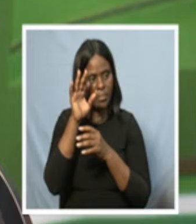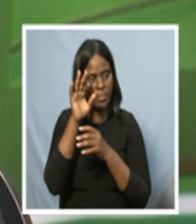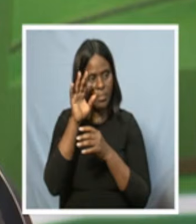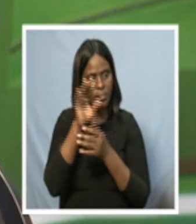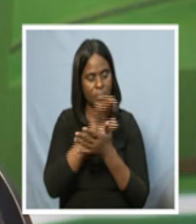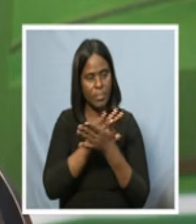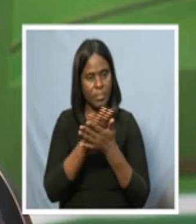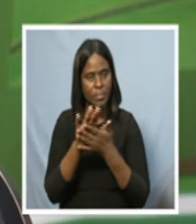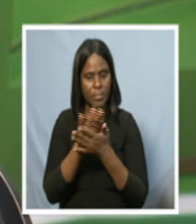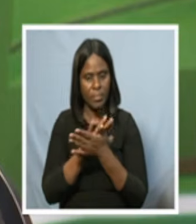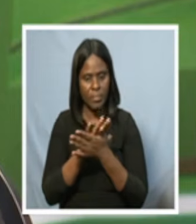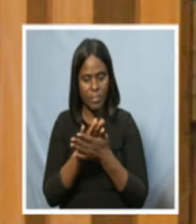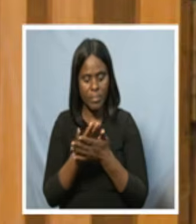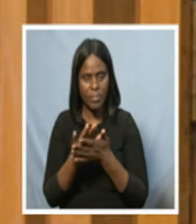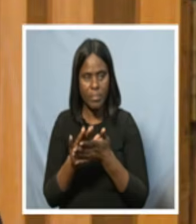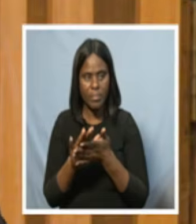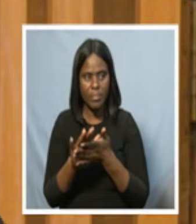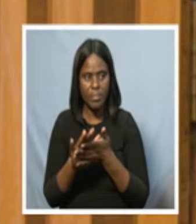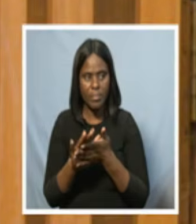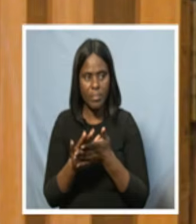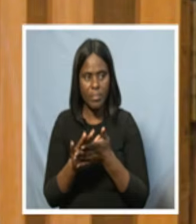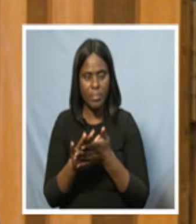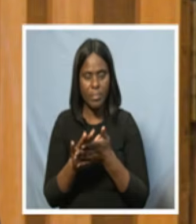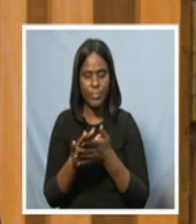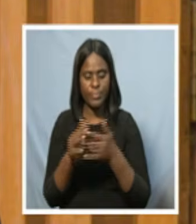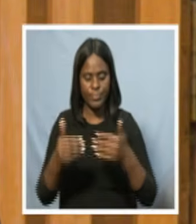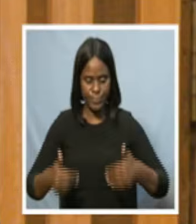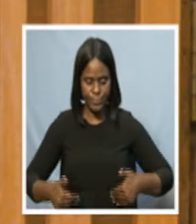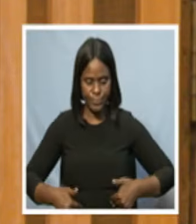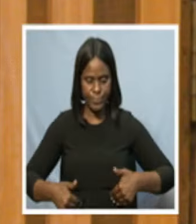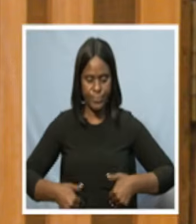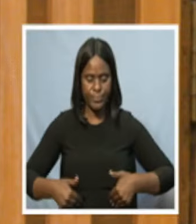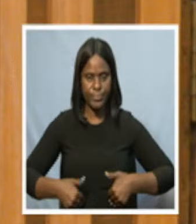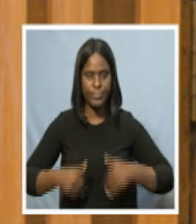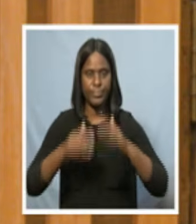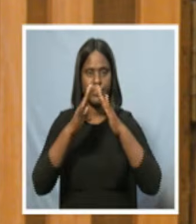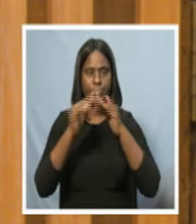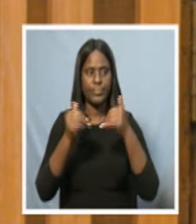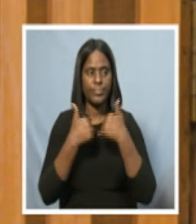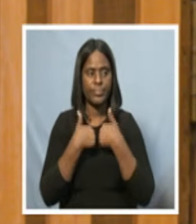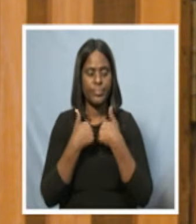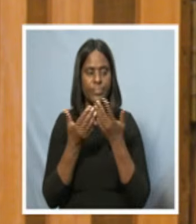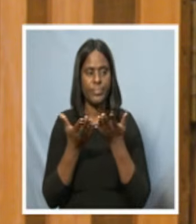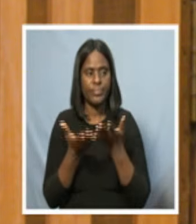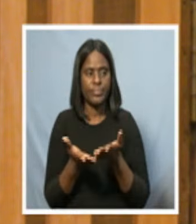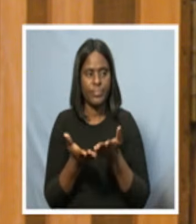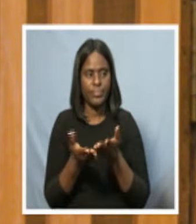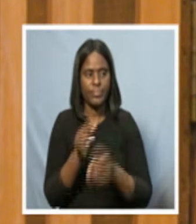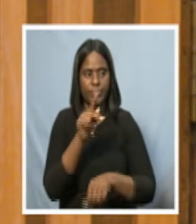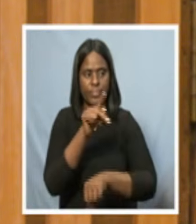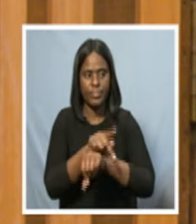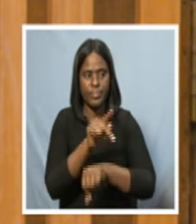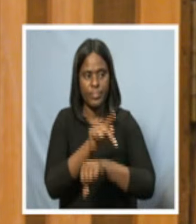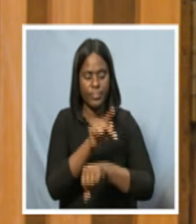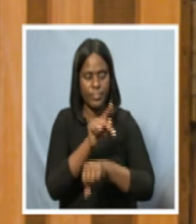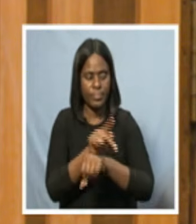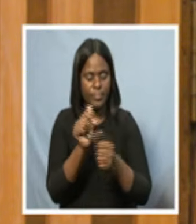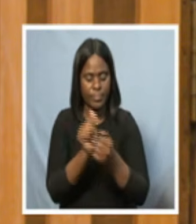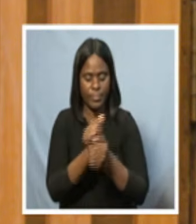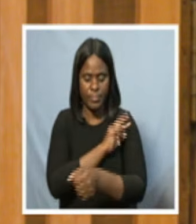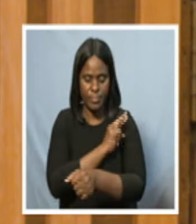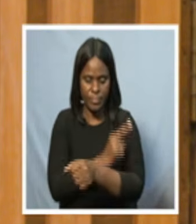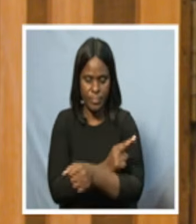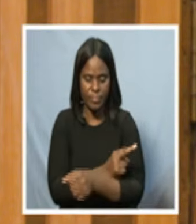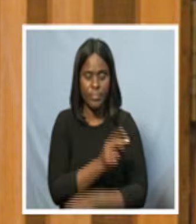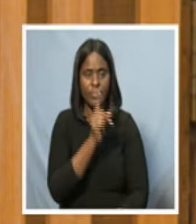Sanitation. And the Minister did also brief the House on the project and successes